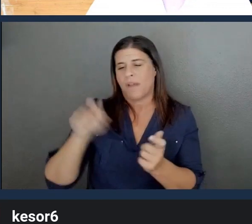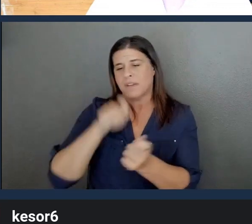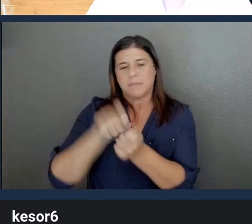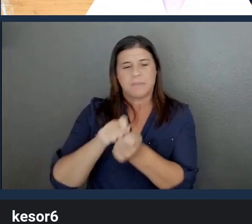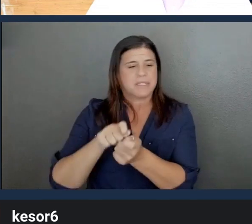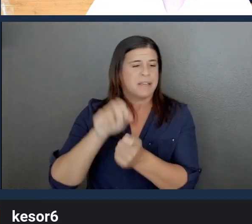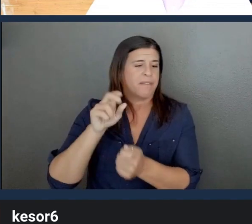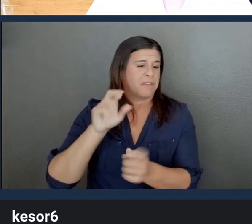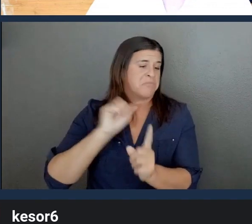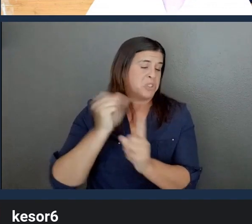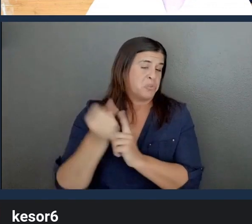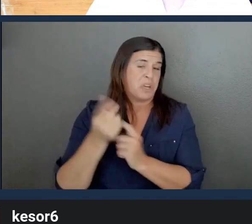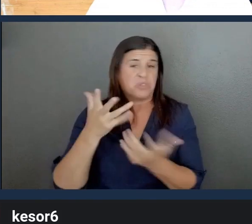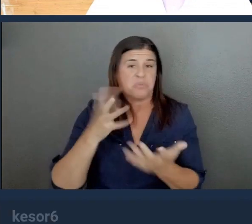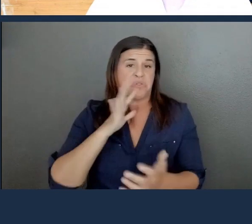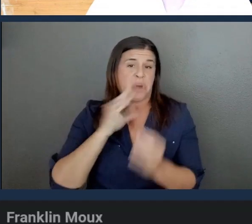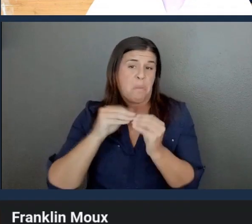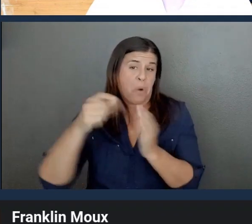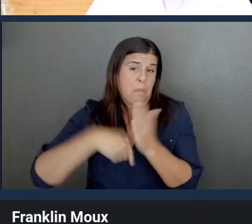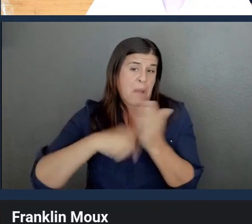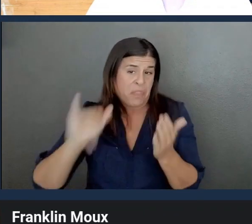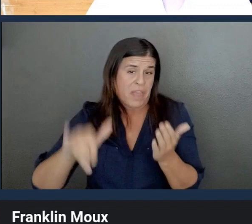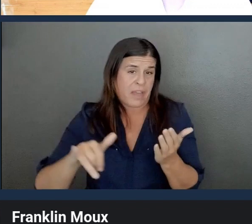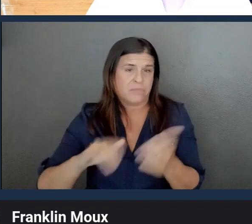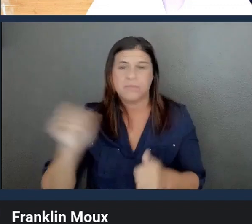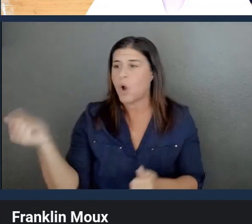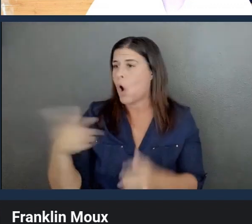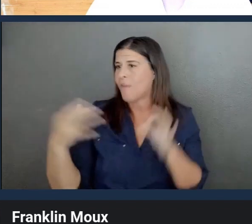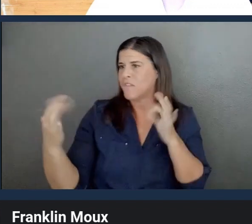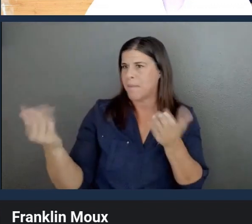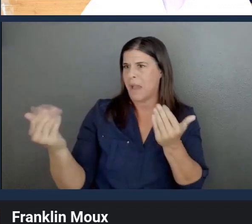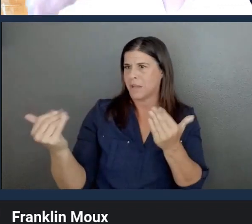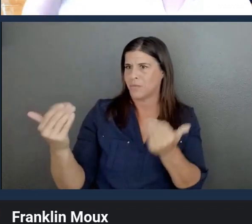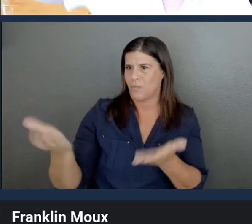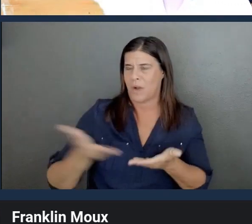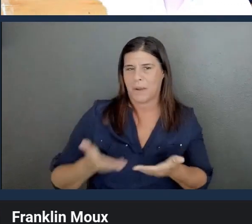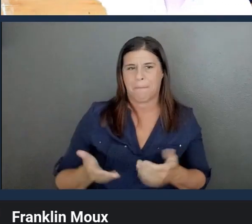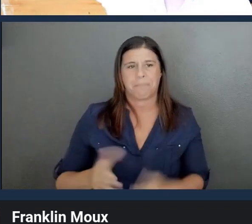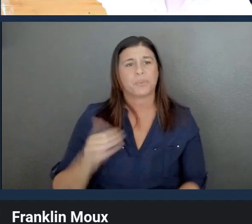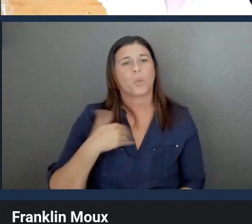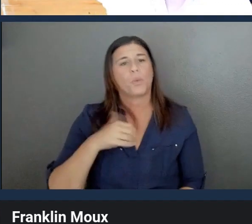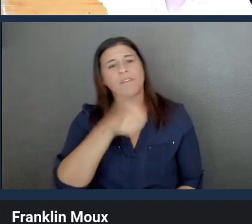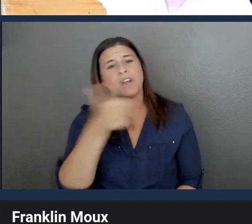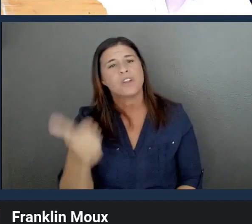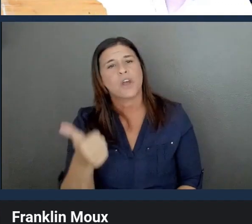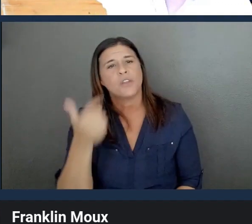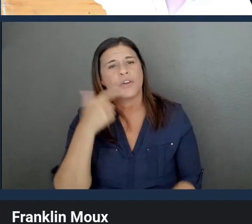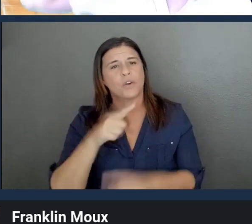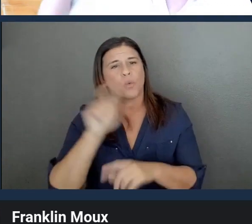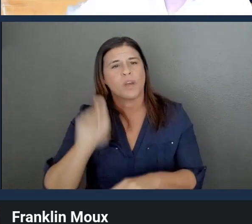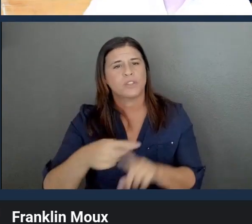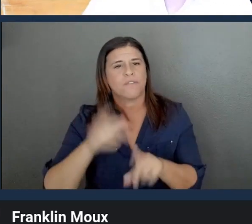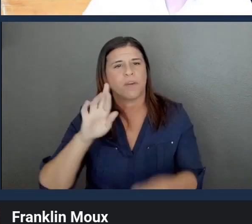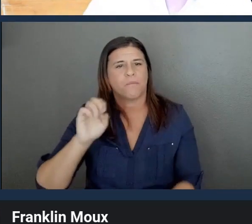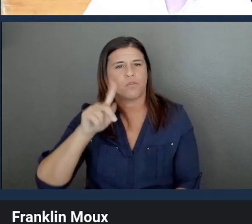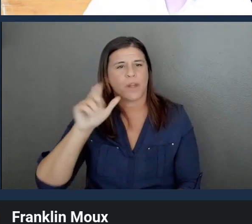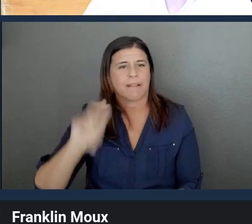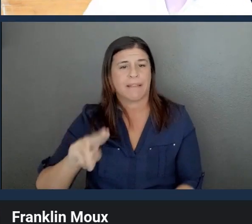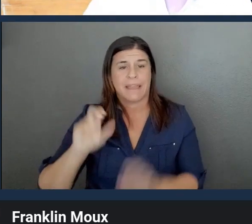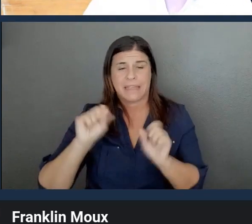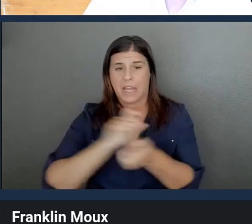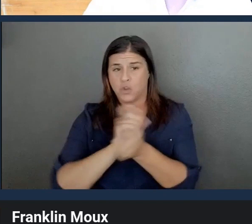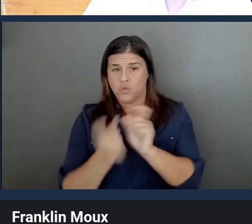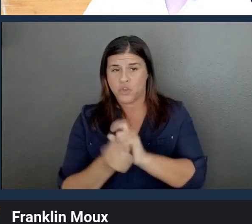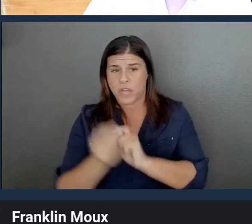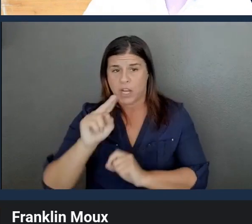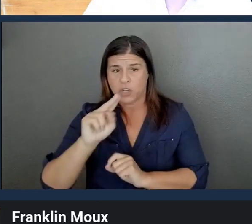to talk to you about it. Yeah, all feedbacks are welcome. We got another question from Franklin. Is it possible to change node